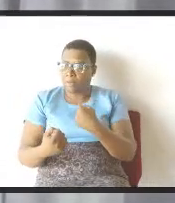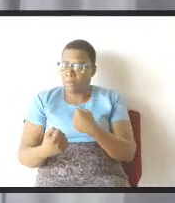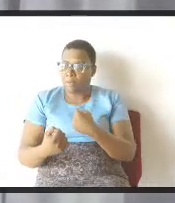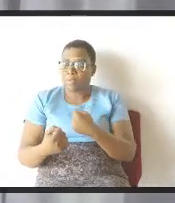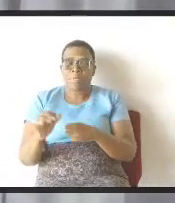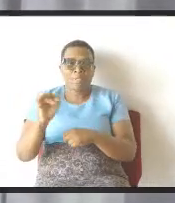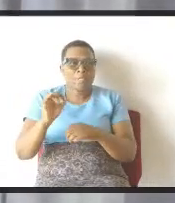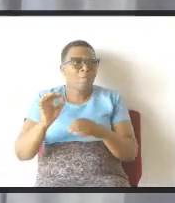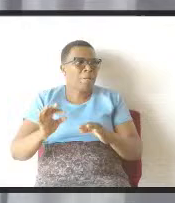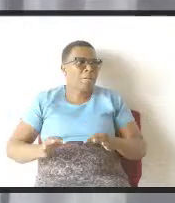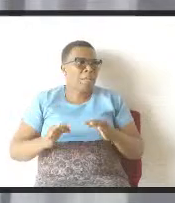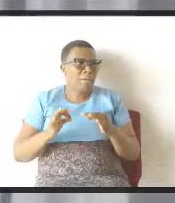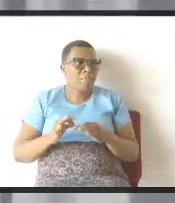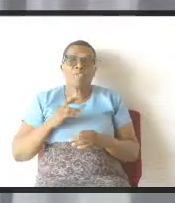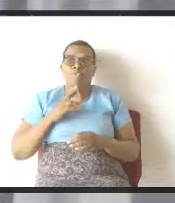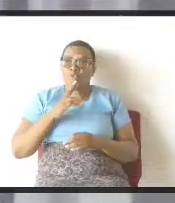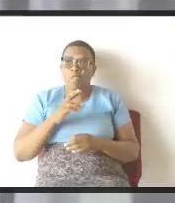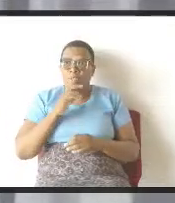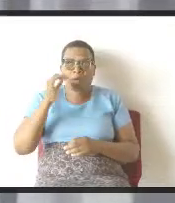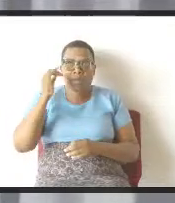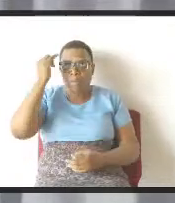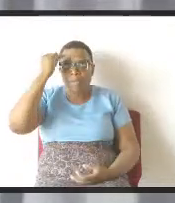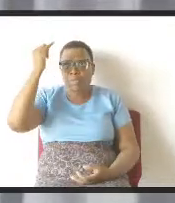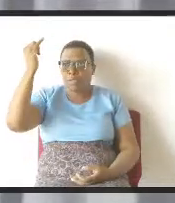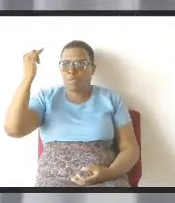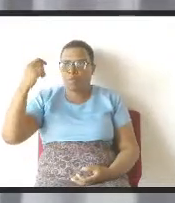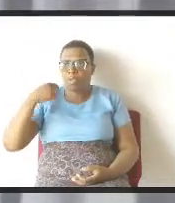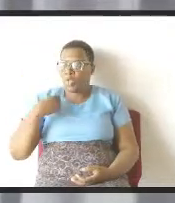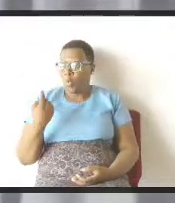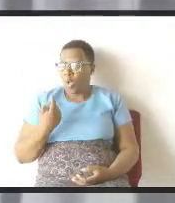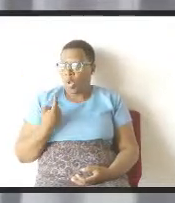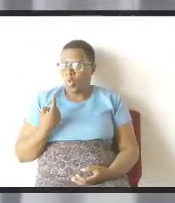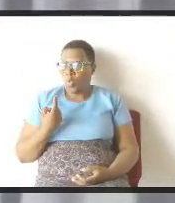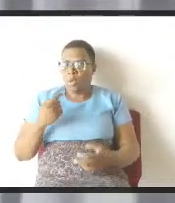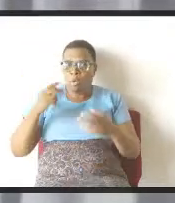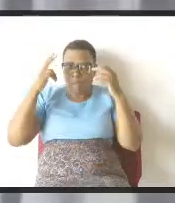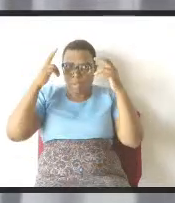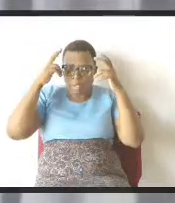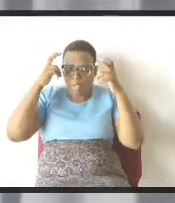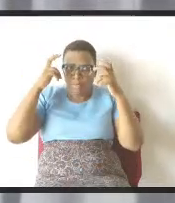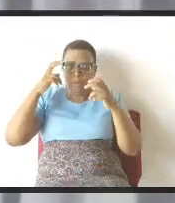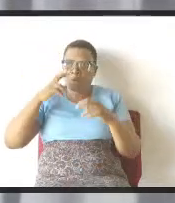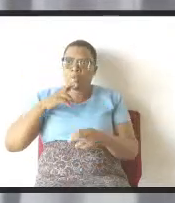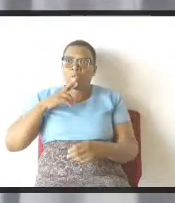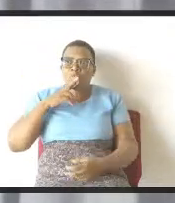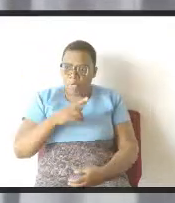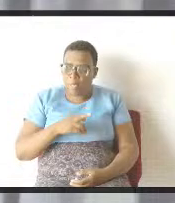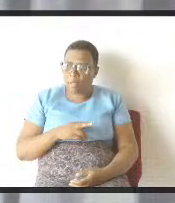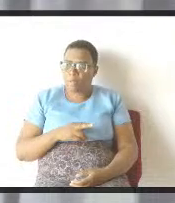It's not imaginary. You are not shadow boxing.